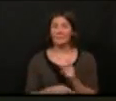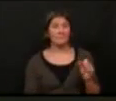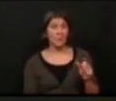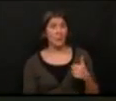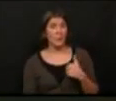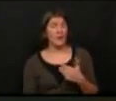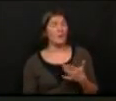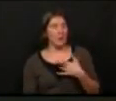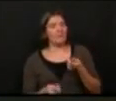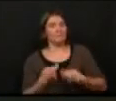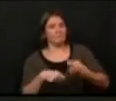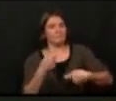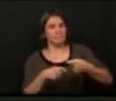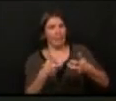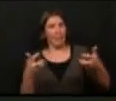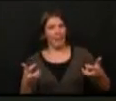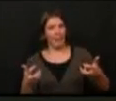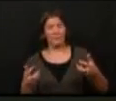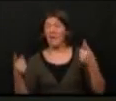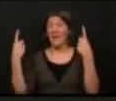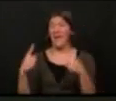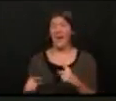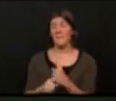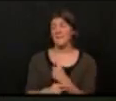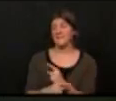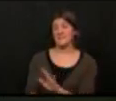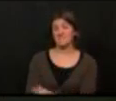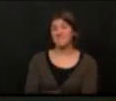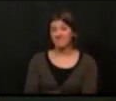good turnover, right? We get a good turnover, and it just happens.